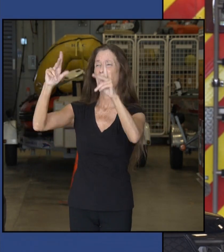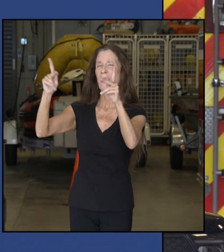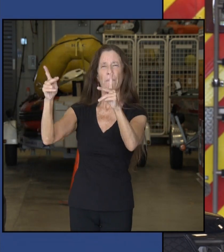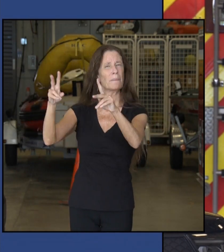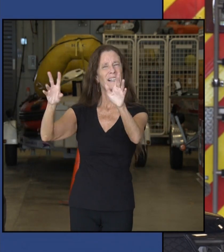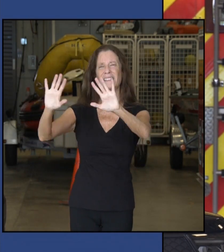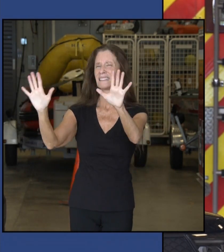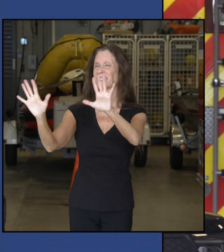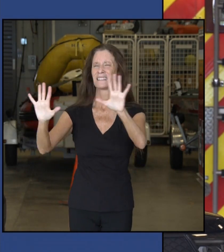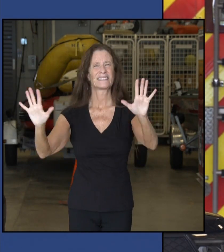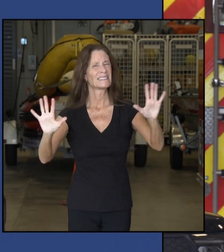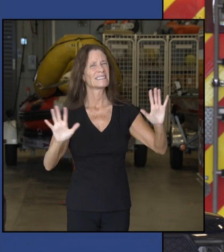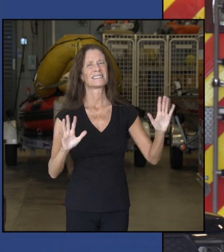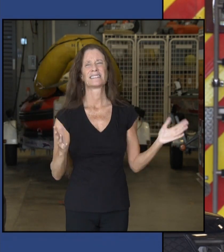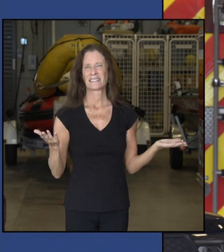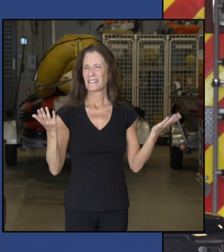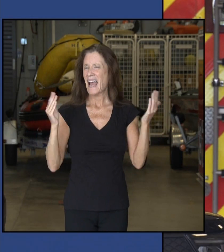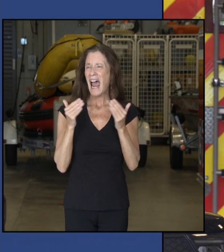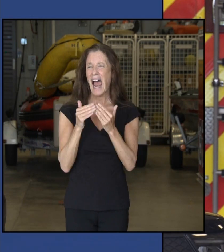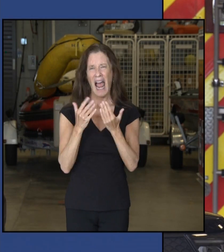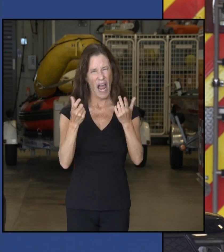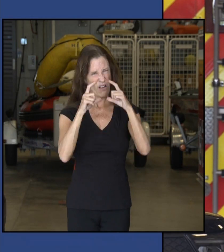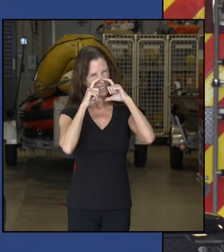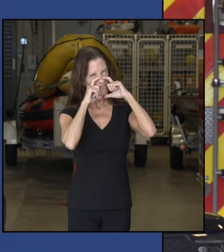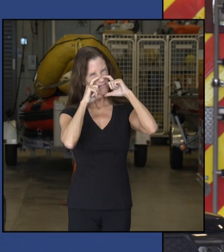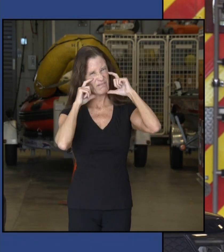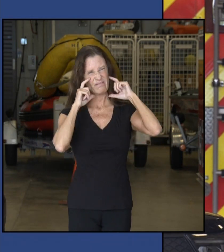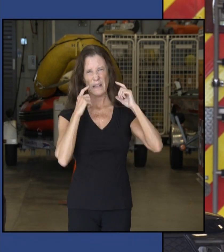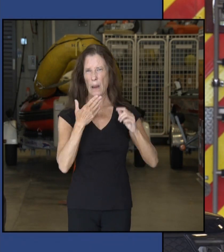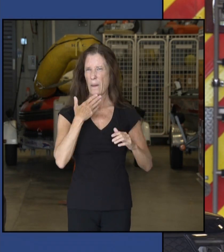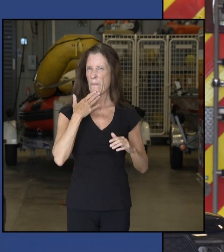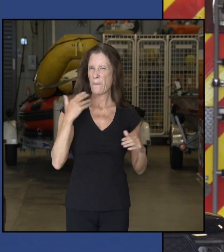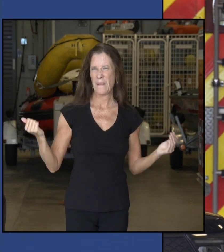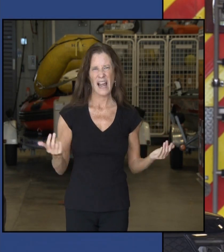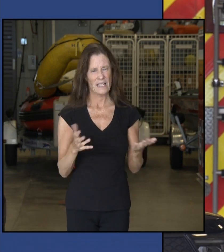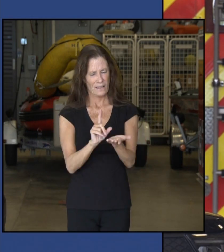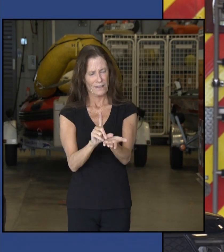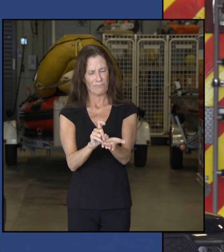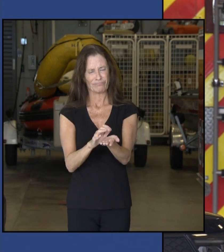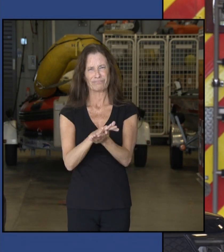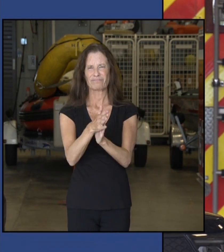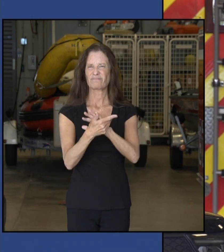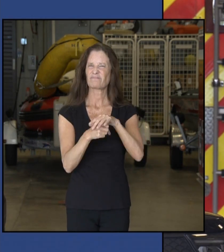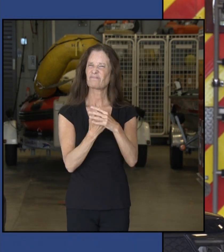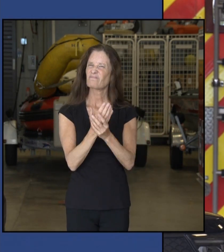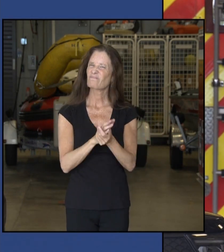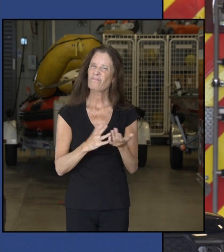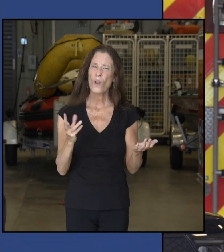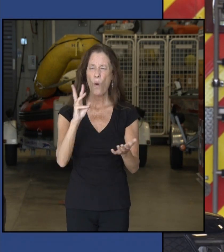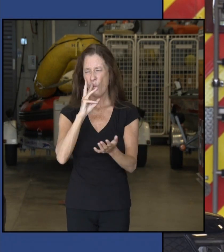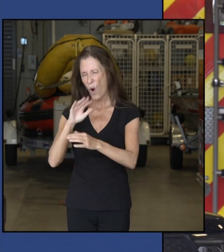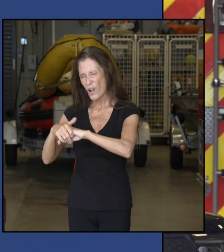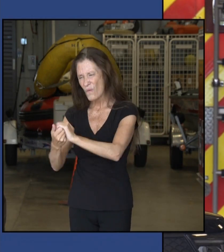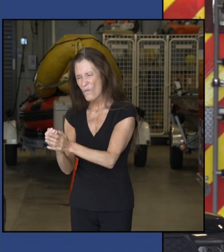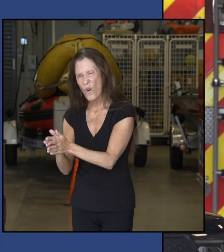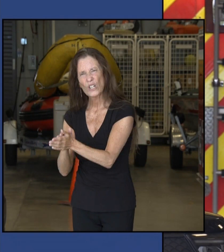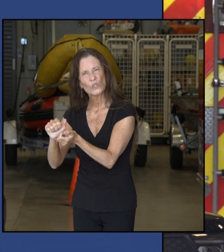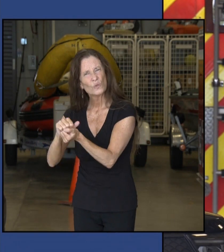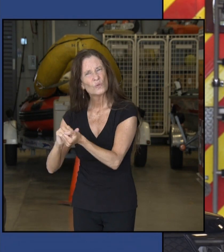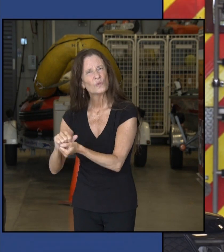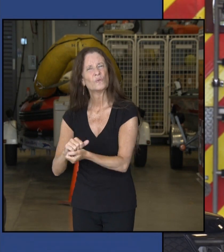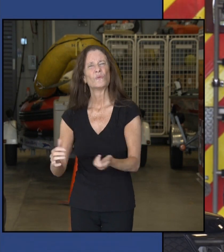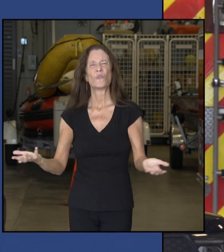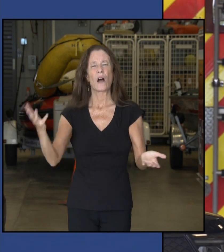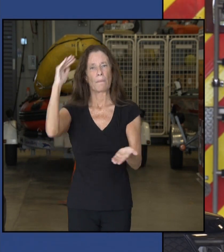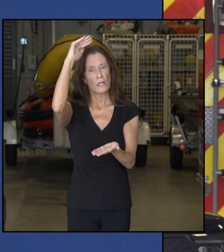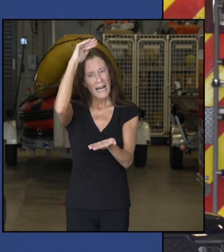now, you are stopping the spread when you use hand sanitizer and wash your hands frequently. When you are